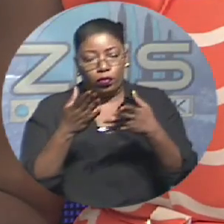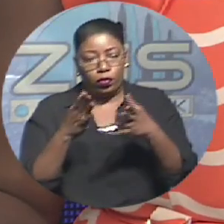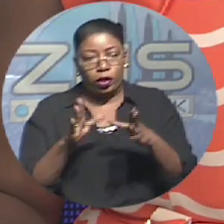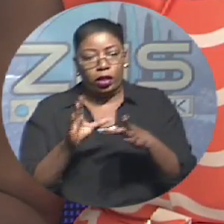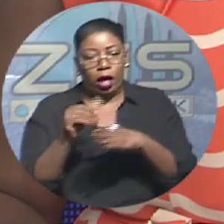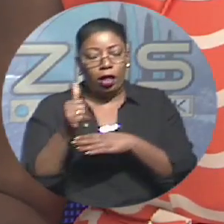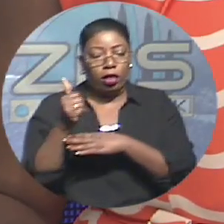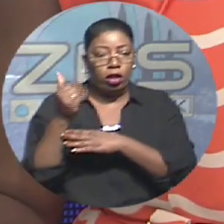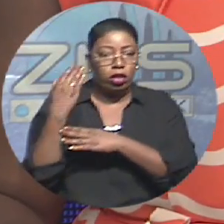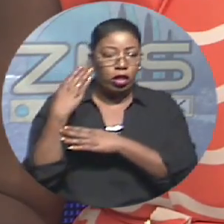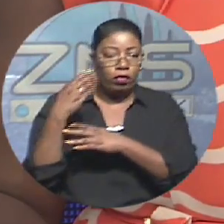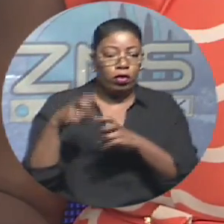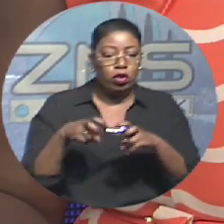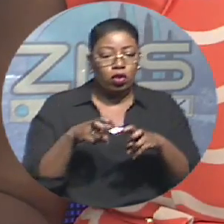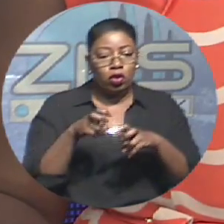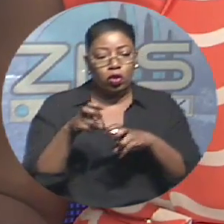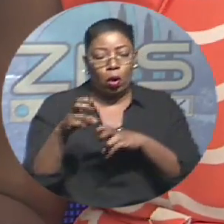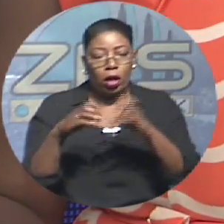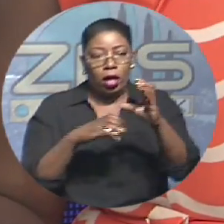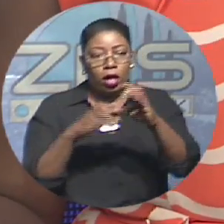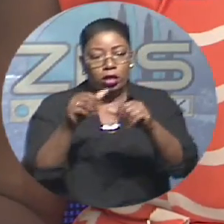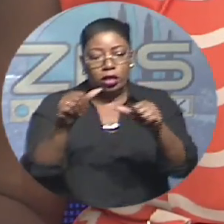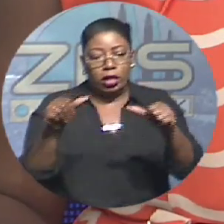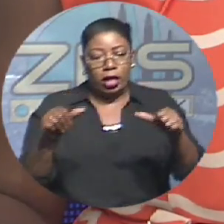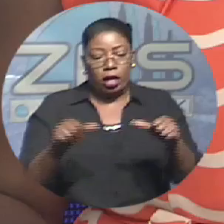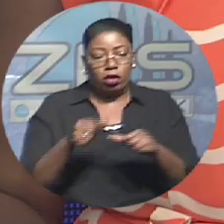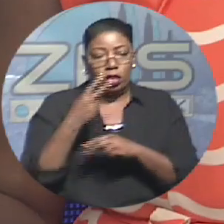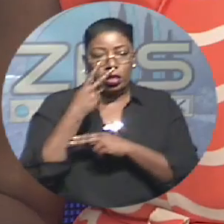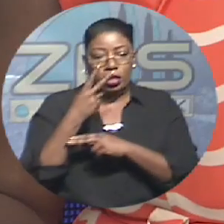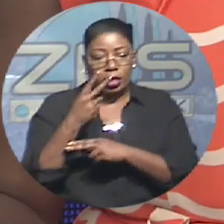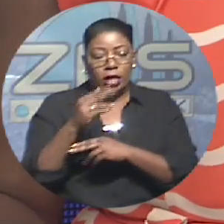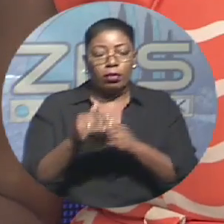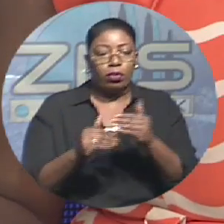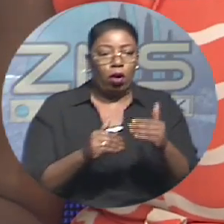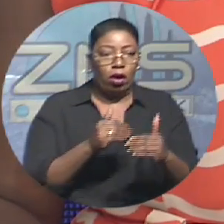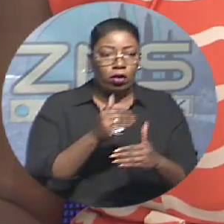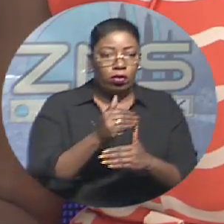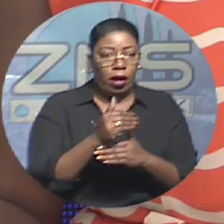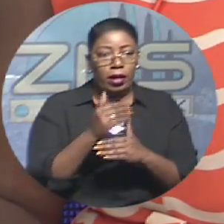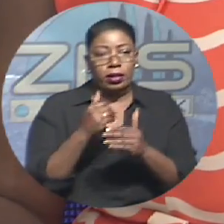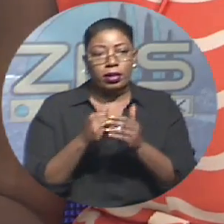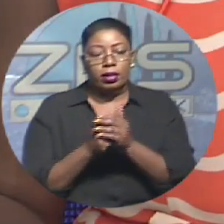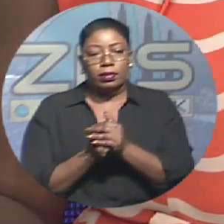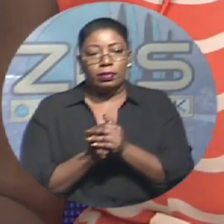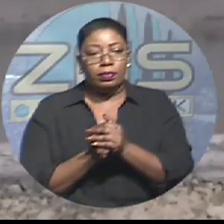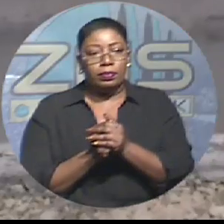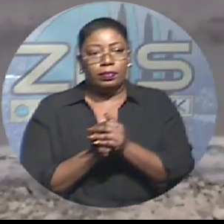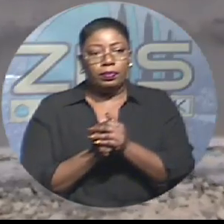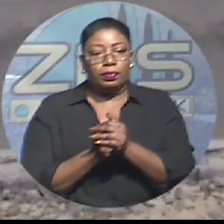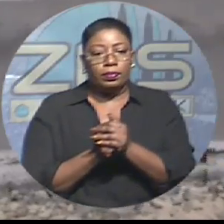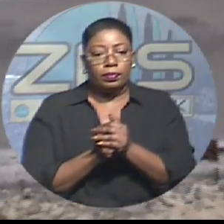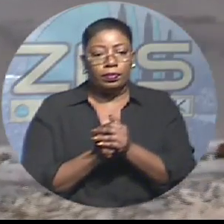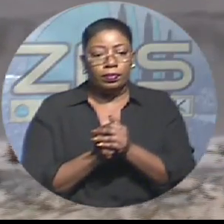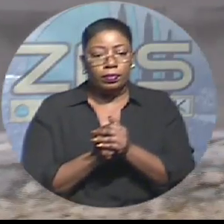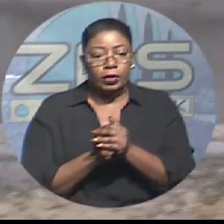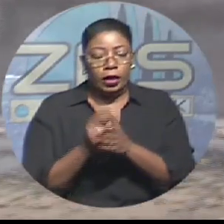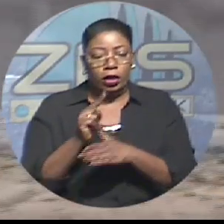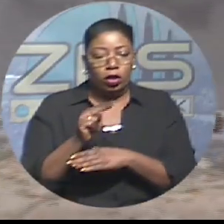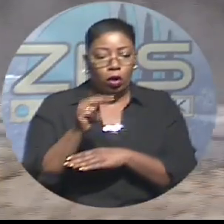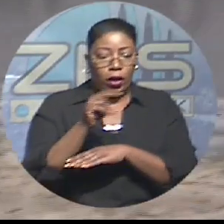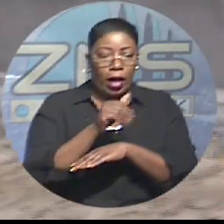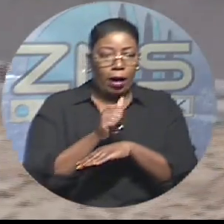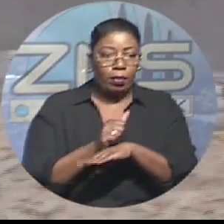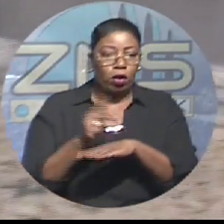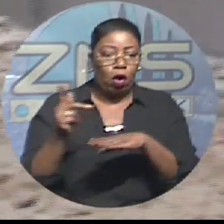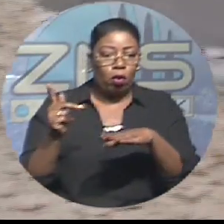other government officials recently toured the construction site to see its progress. Our Clint Watson was also there. The purpose of the North Abaco